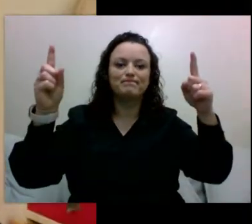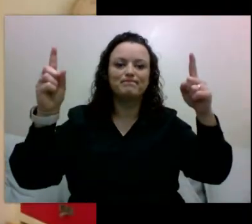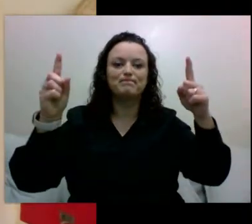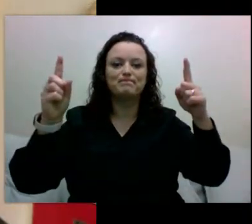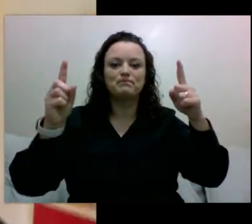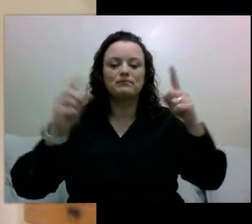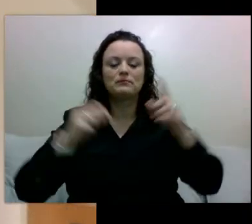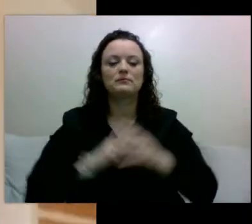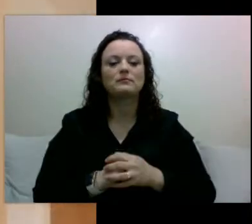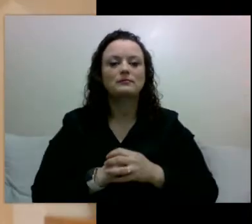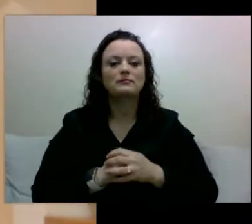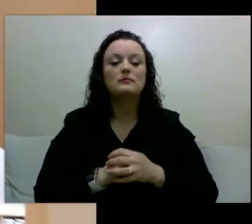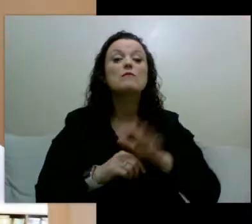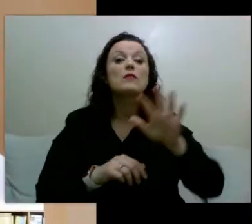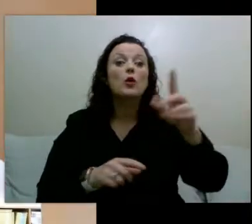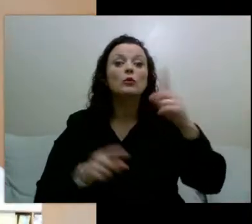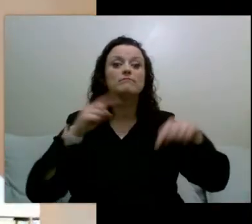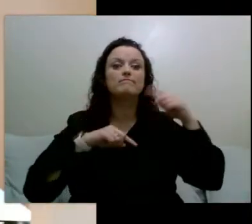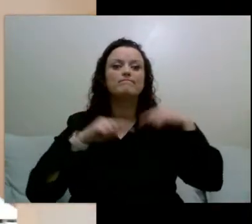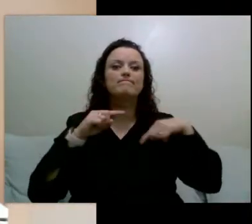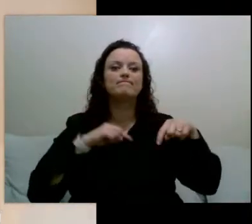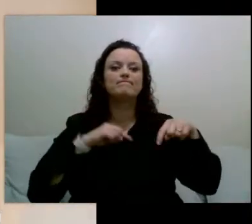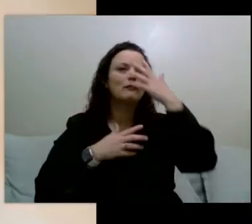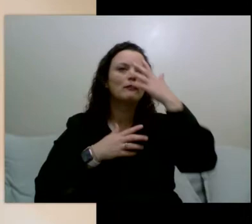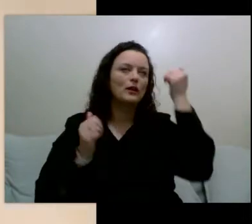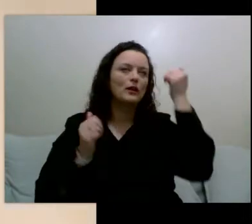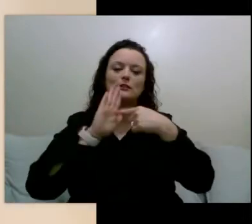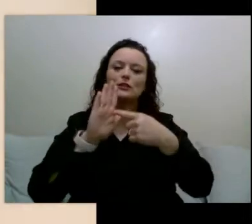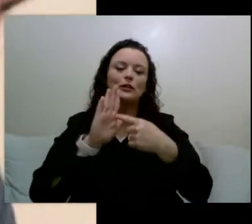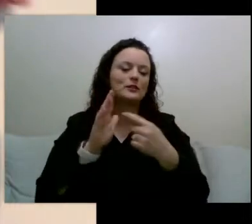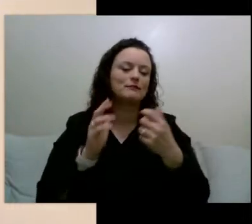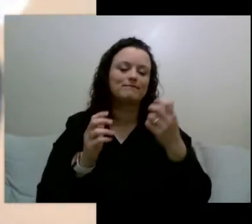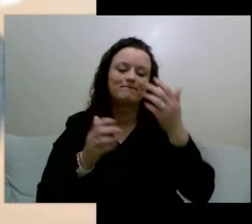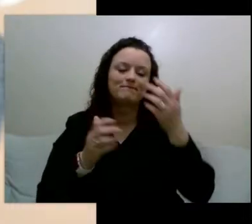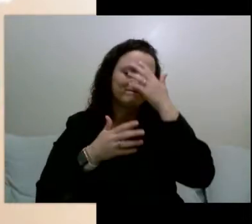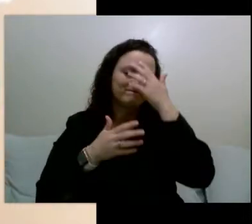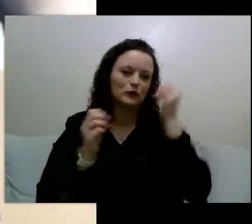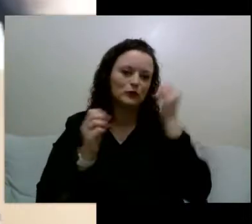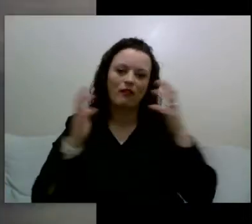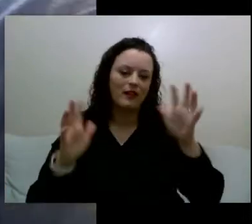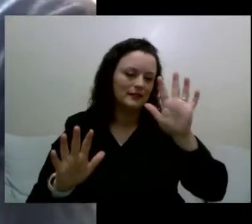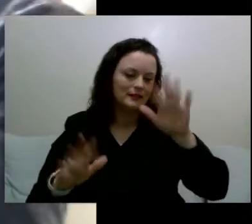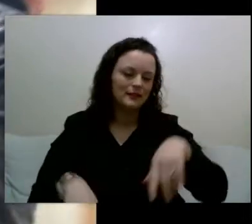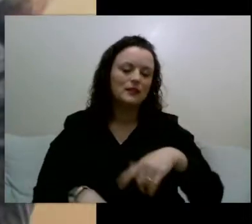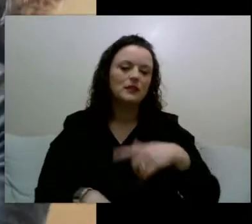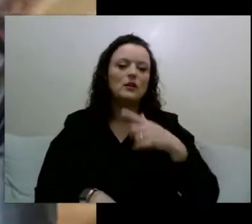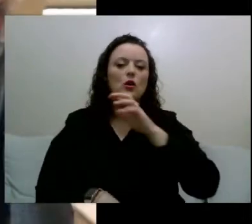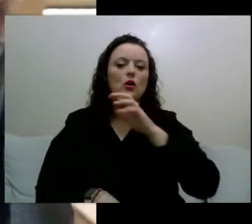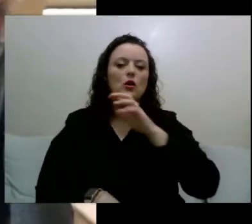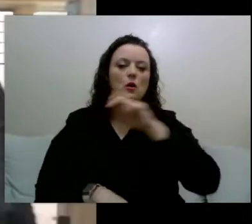because I forgot to show you some of the things. I'm very forgetful later. Come on, we're going to head back.